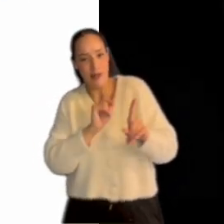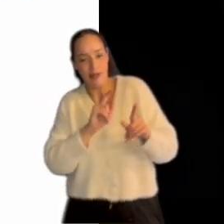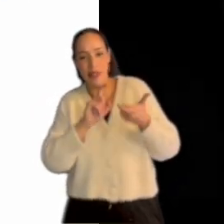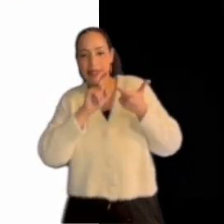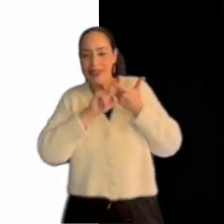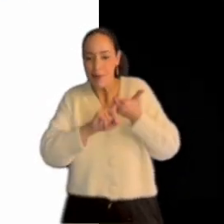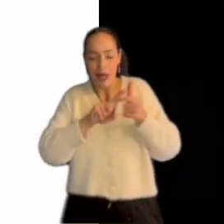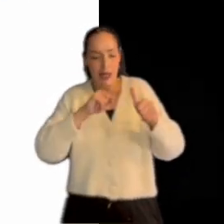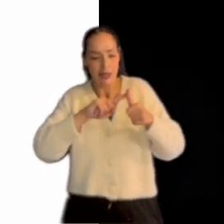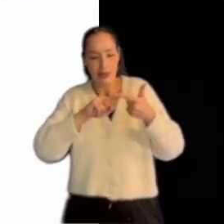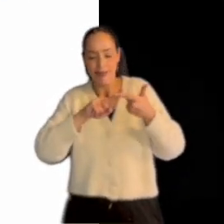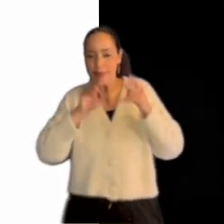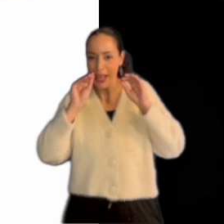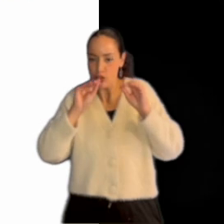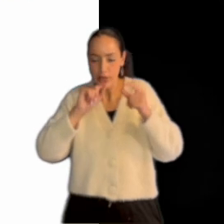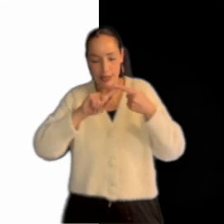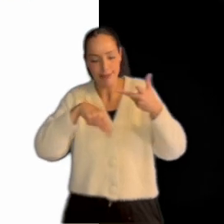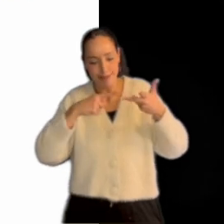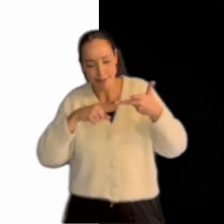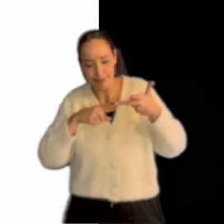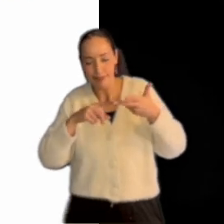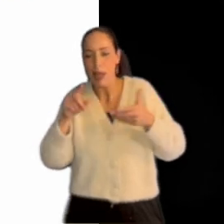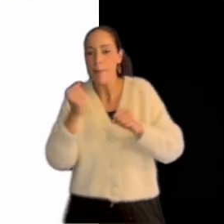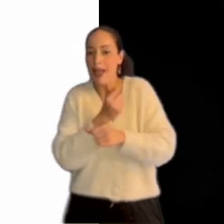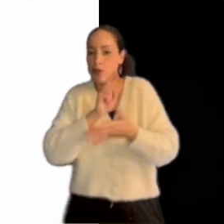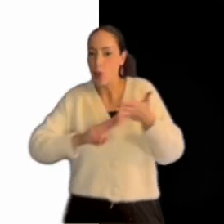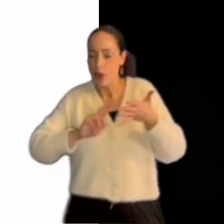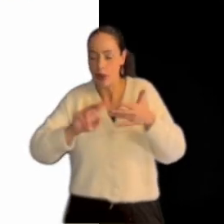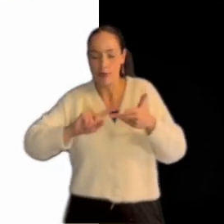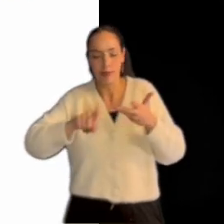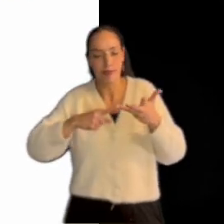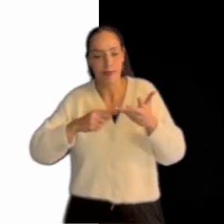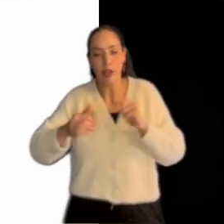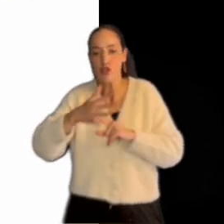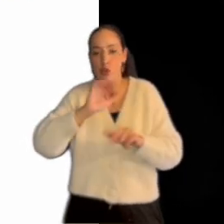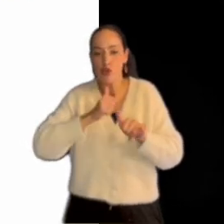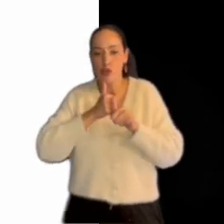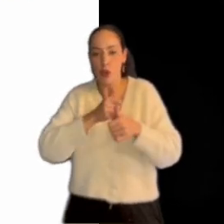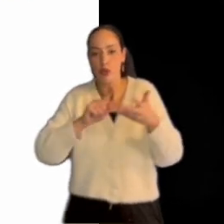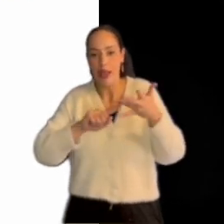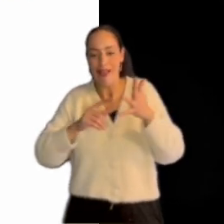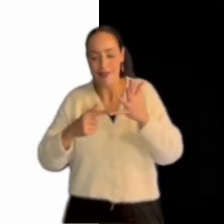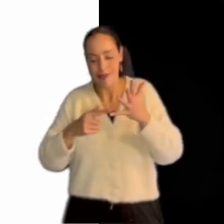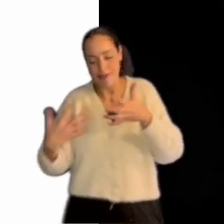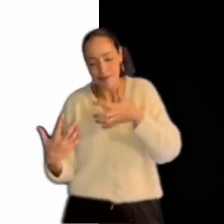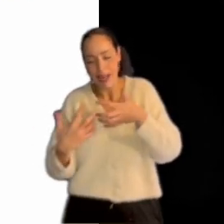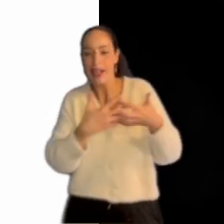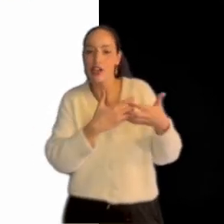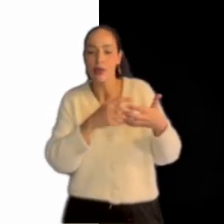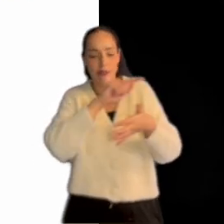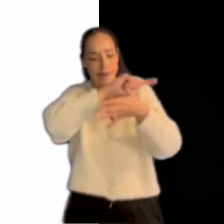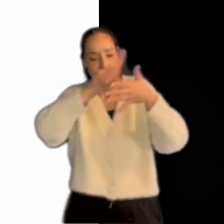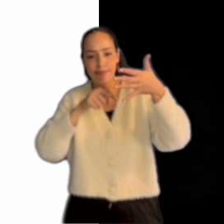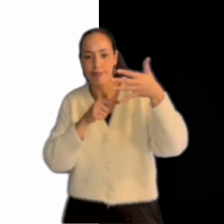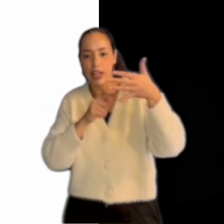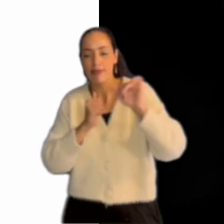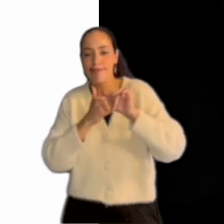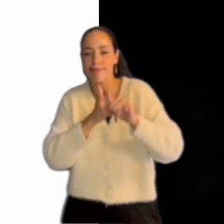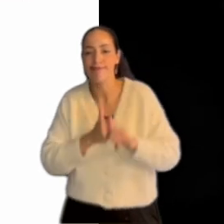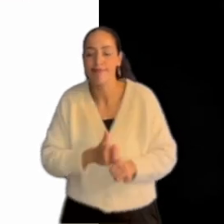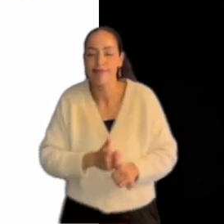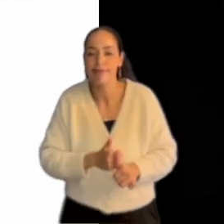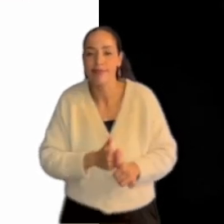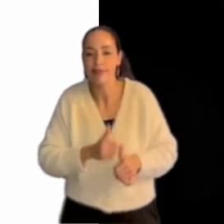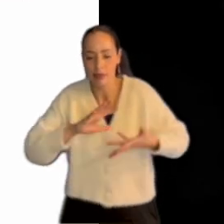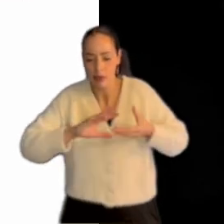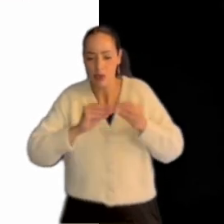engagement. With these 5 interventions creating an acronym for the word SENSE, it is a helpful reminder that being trauma-informed rarely requires anything